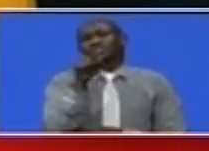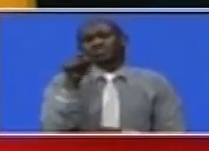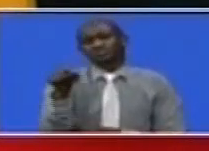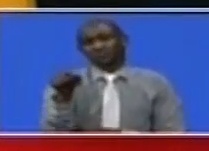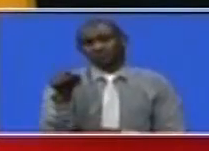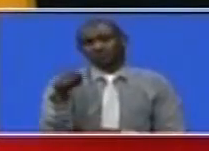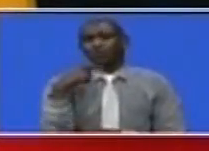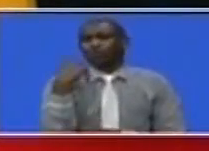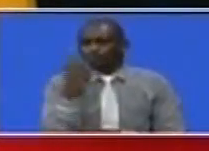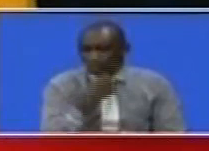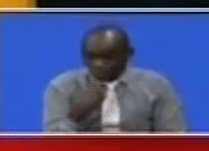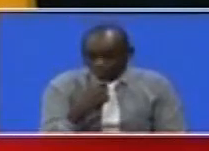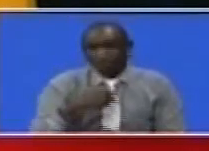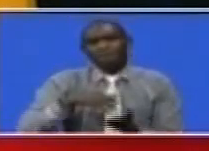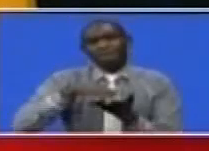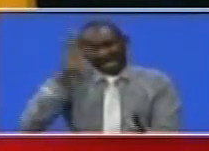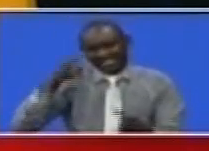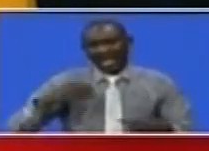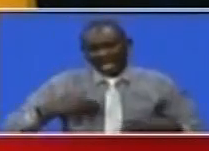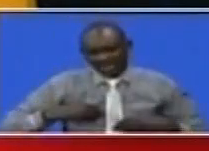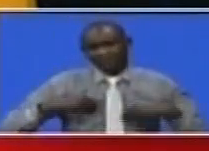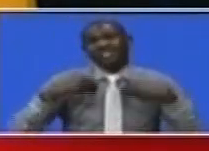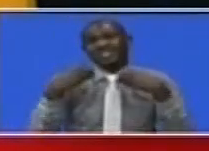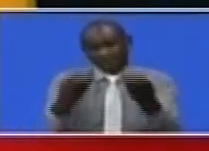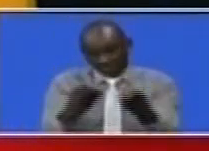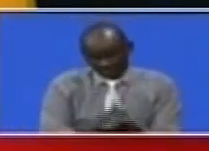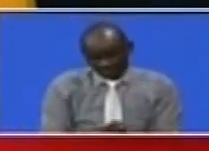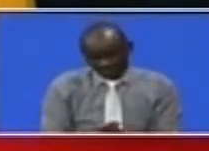to whom much has been given,